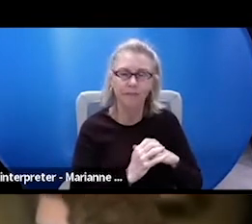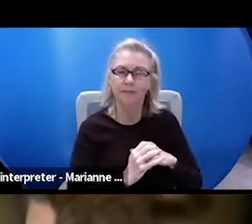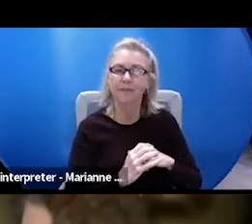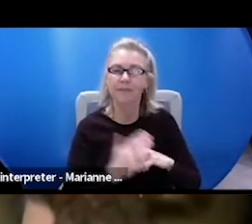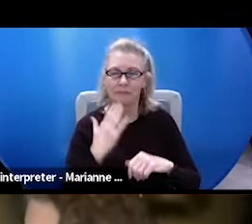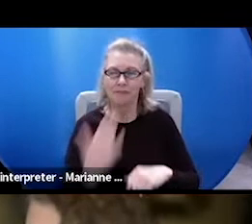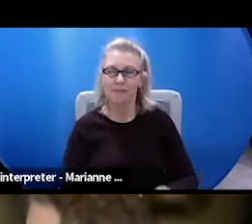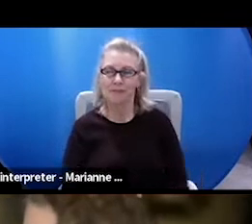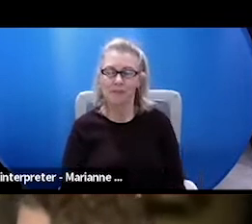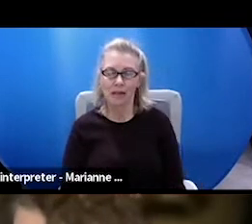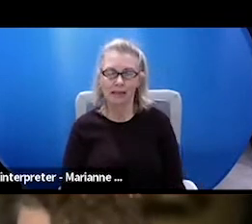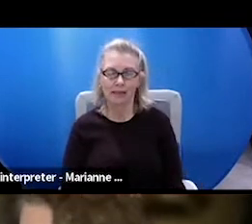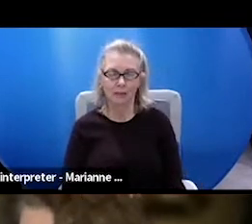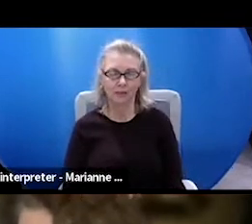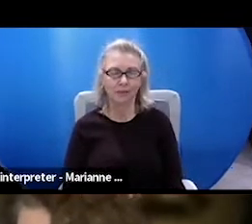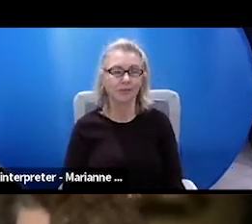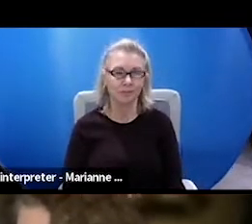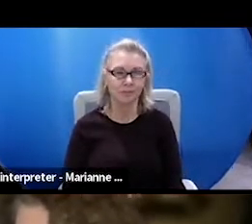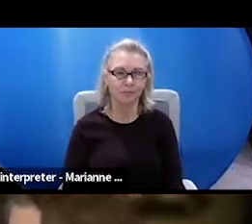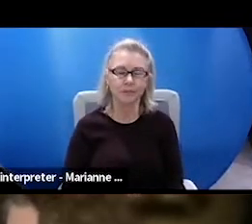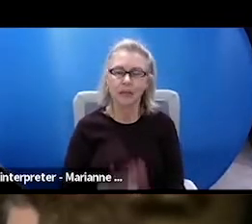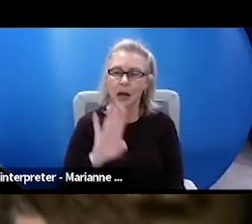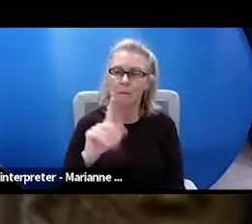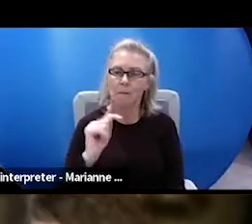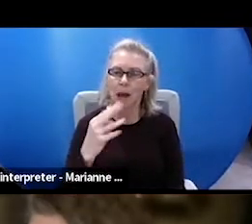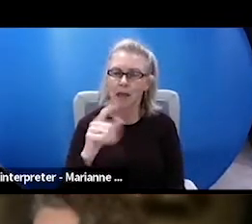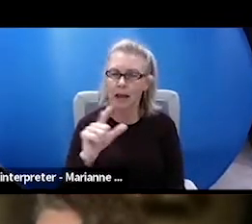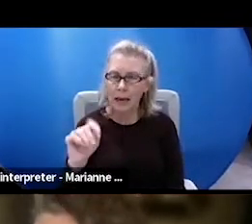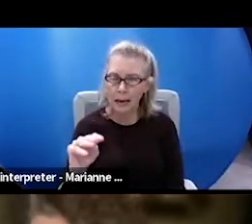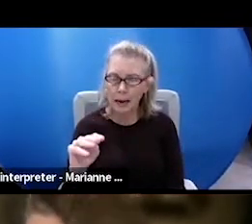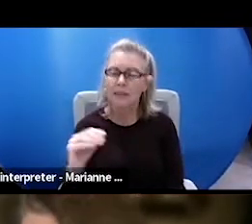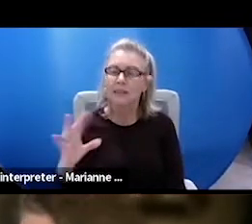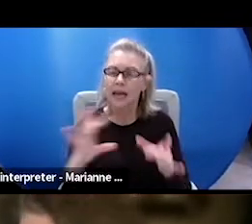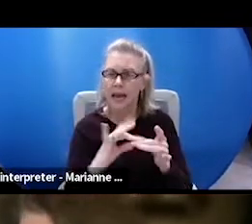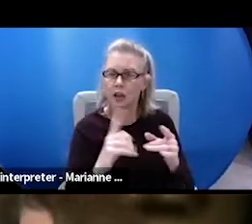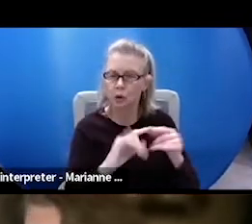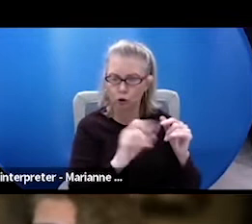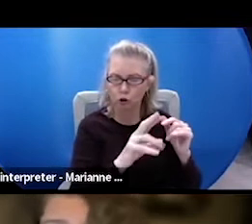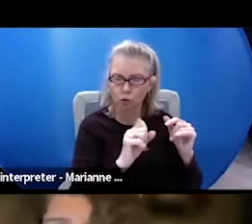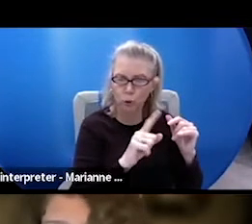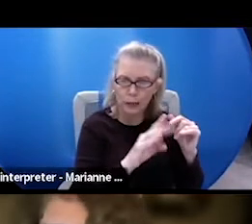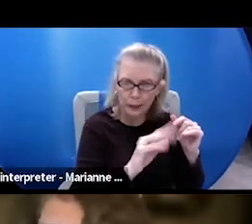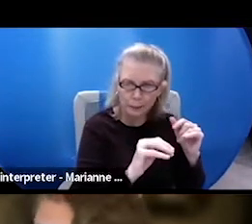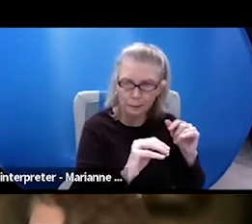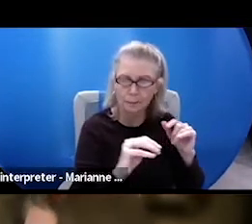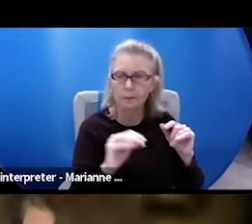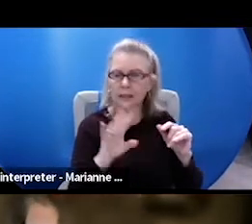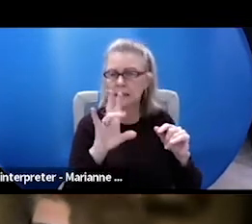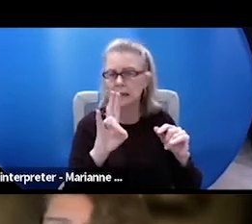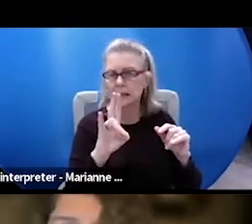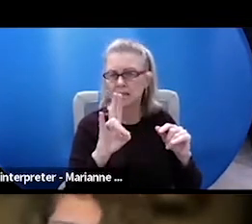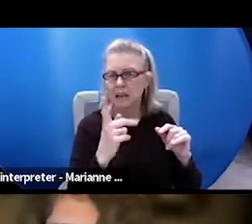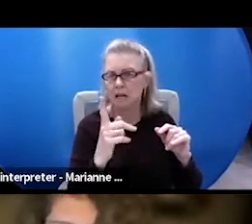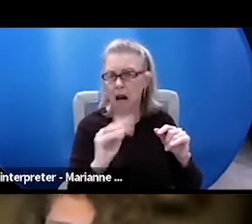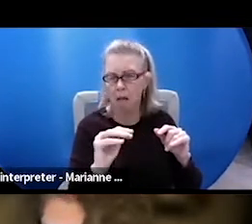Thank you. So Bethlehem is connected to Jerusalem. It's about 7 kilometers from